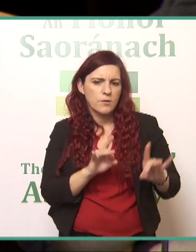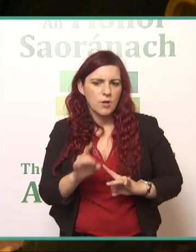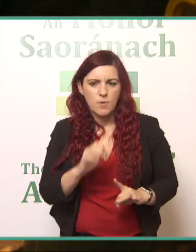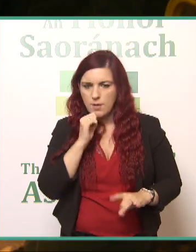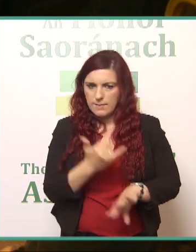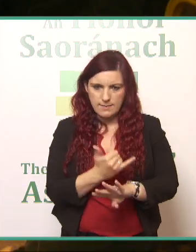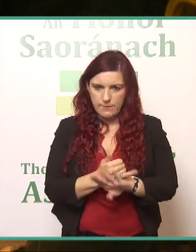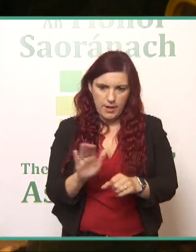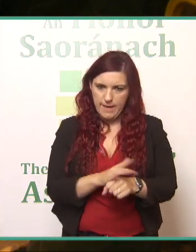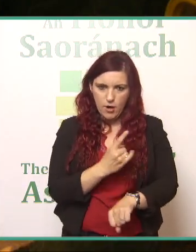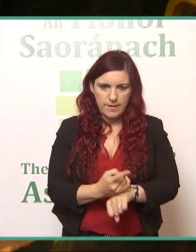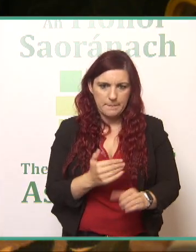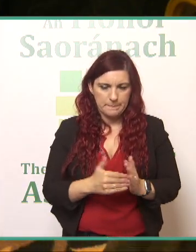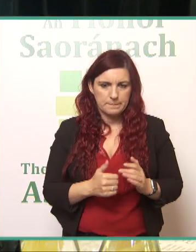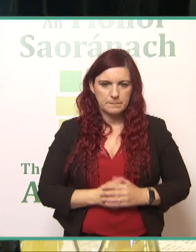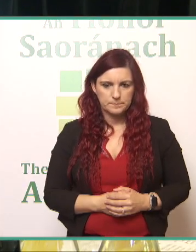solved. Thank you.